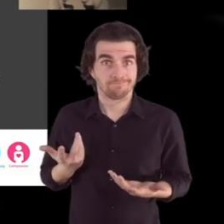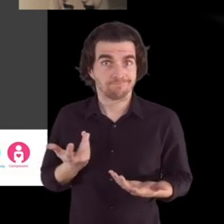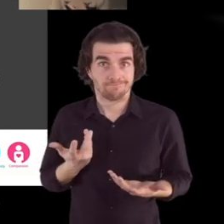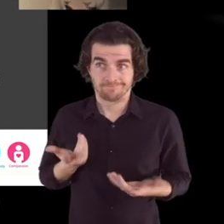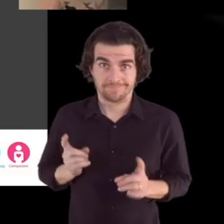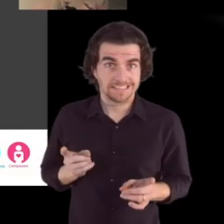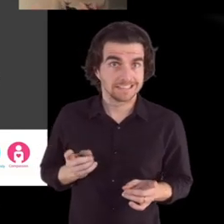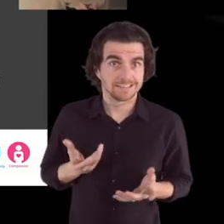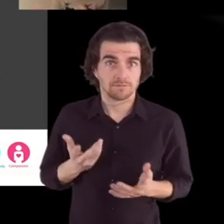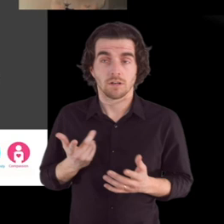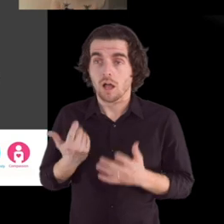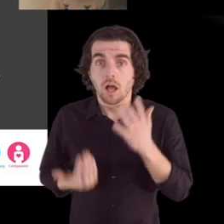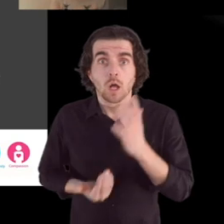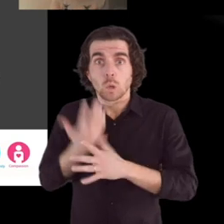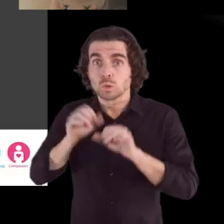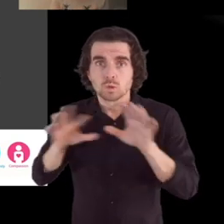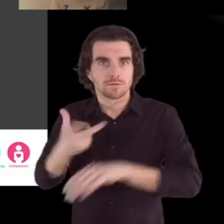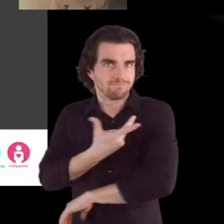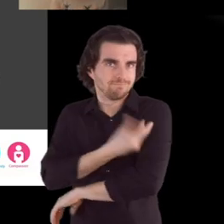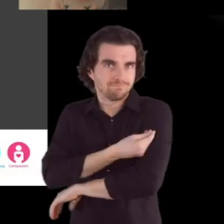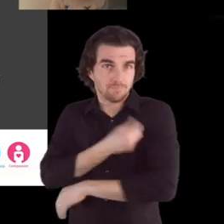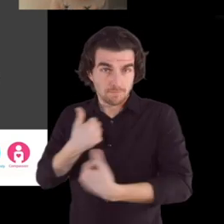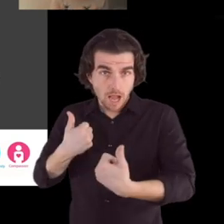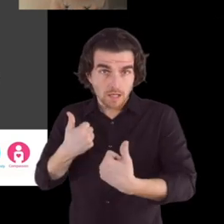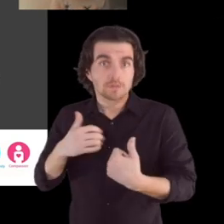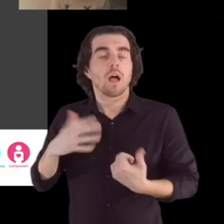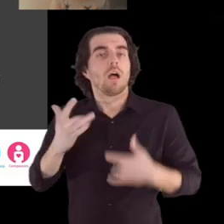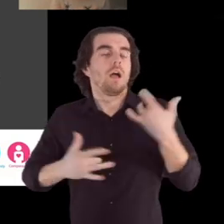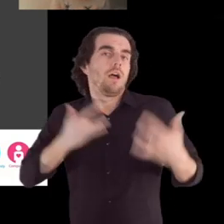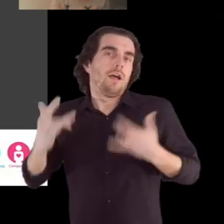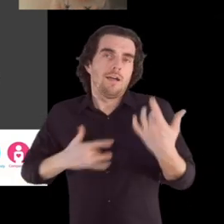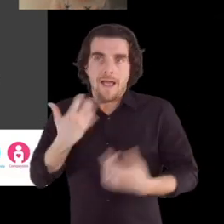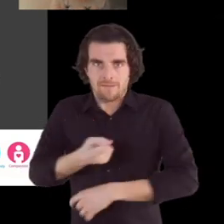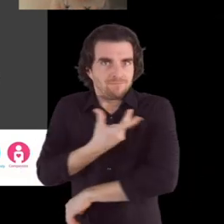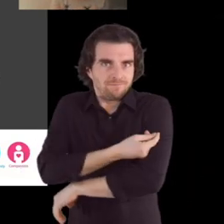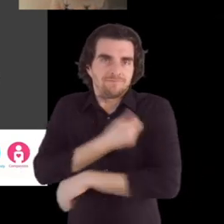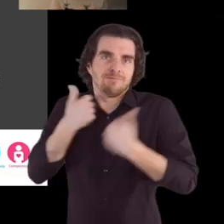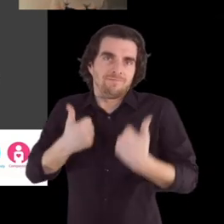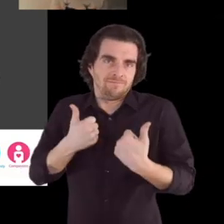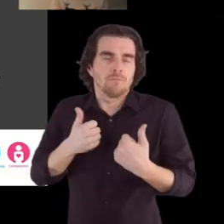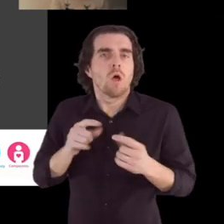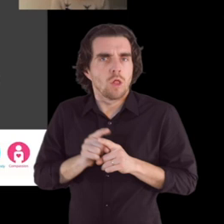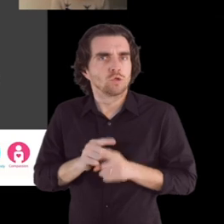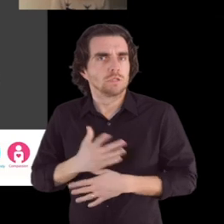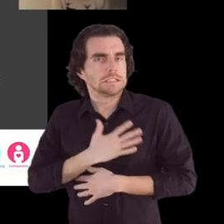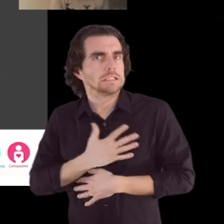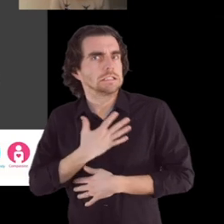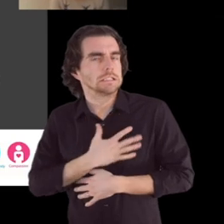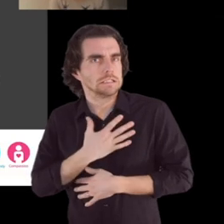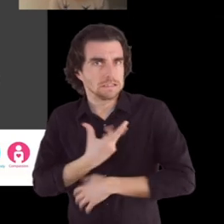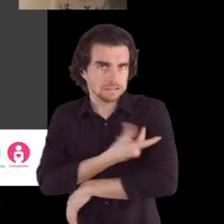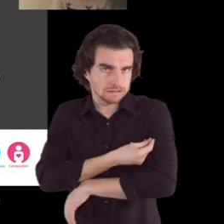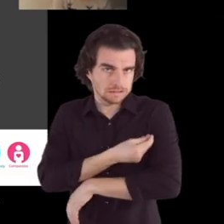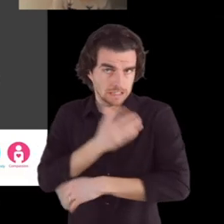then, now the new thing is the vaccine, which is brilliant, which everybody's really excited about, but there's a lot of anxieties with that as